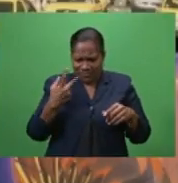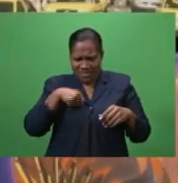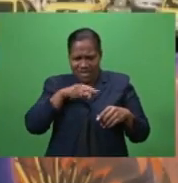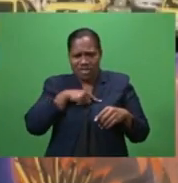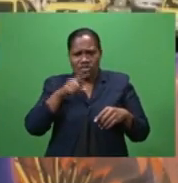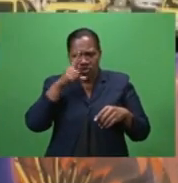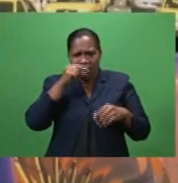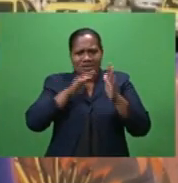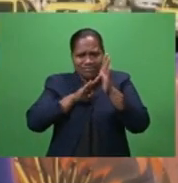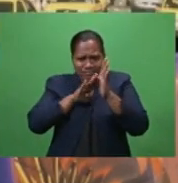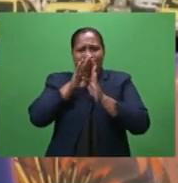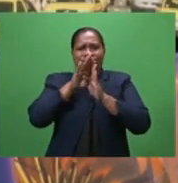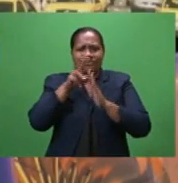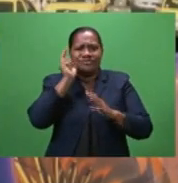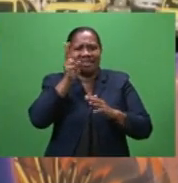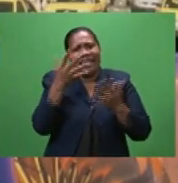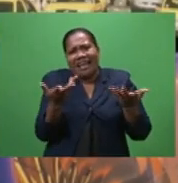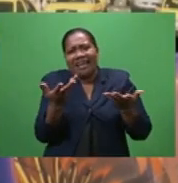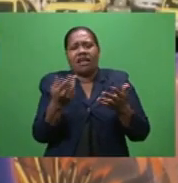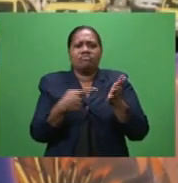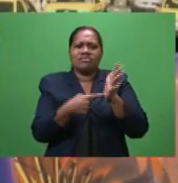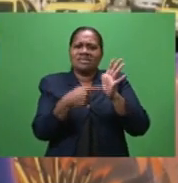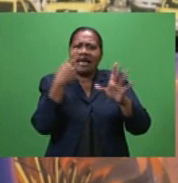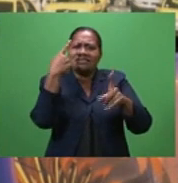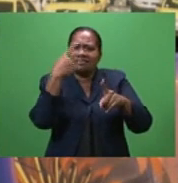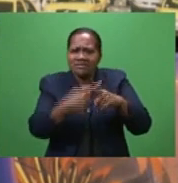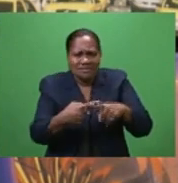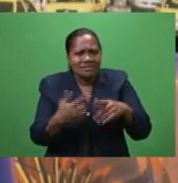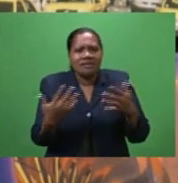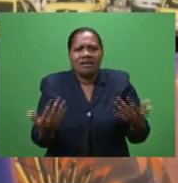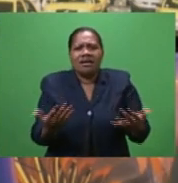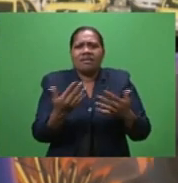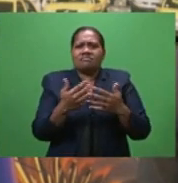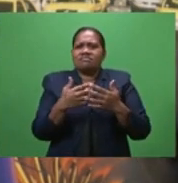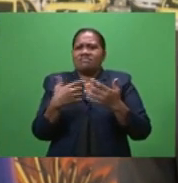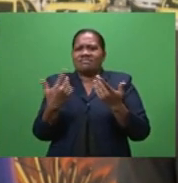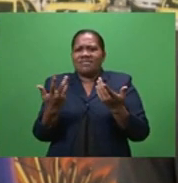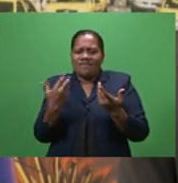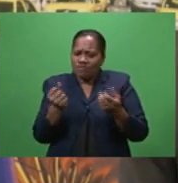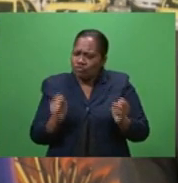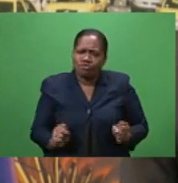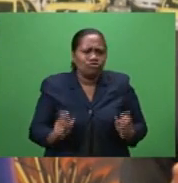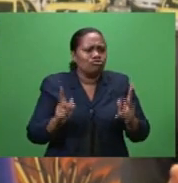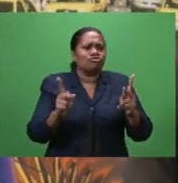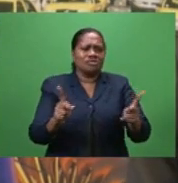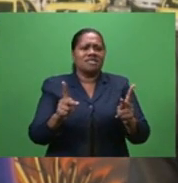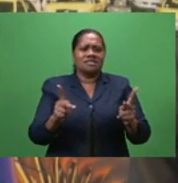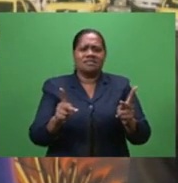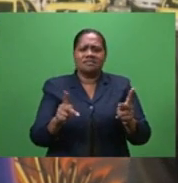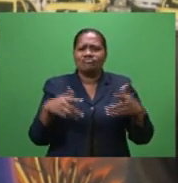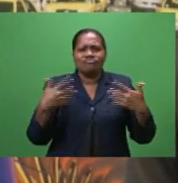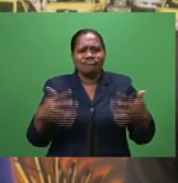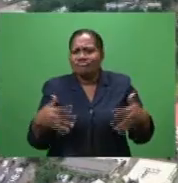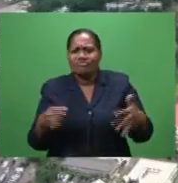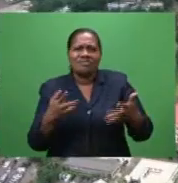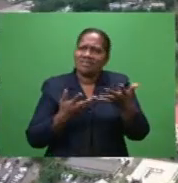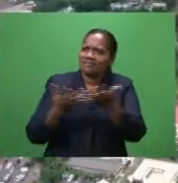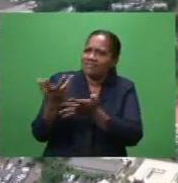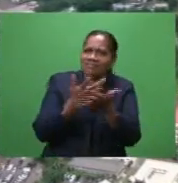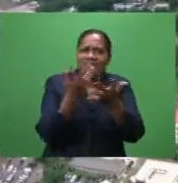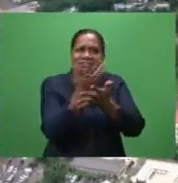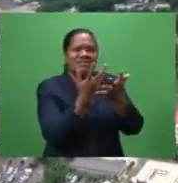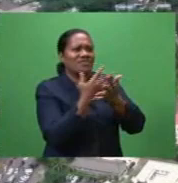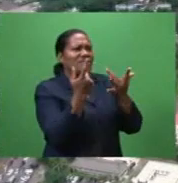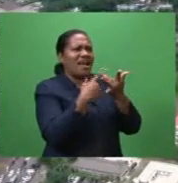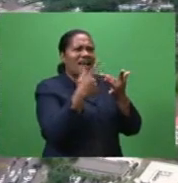want to. Yeah, the state of Texas represented. Who have spotted opportunities here as well. We're in conversations with other states in the